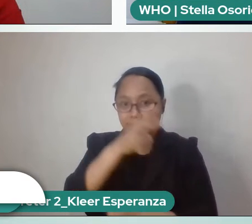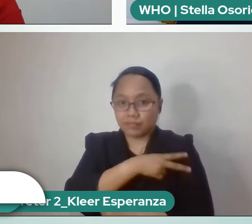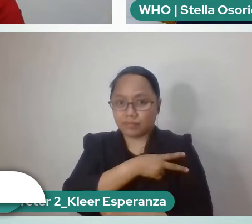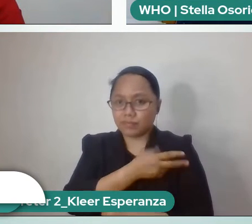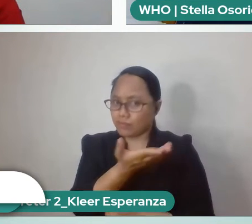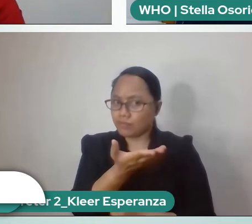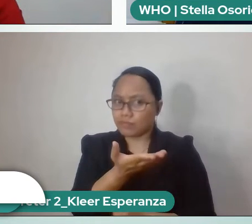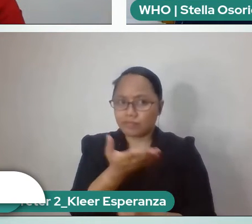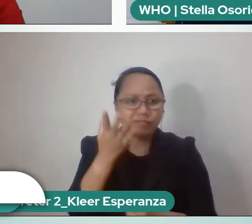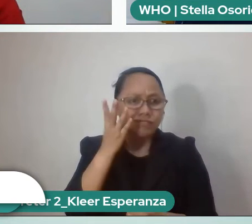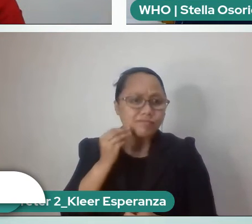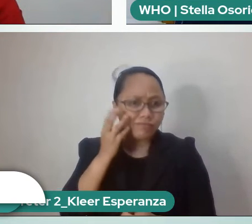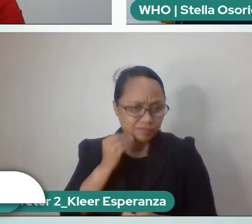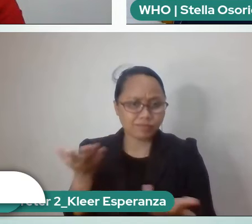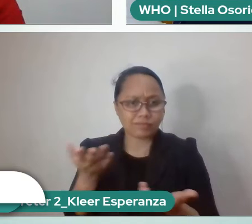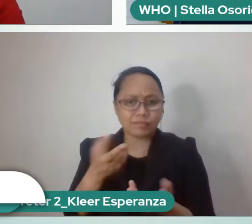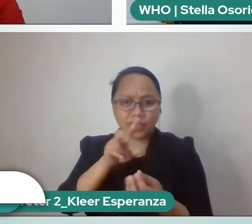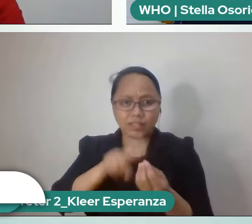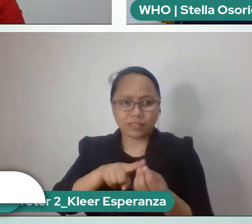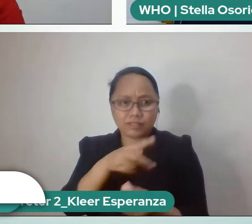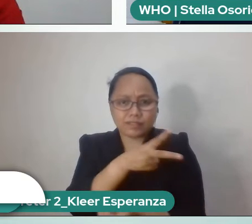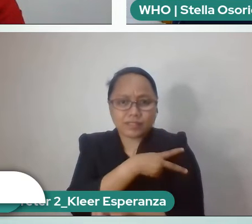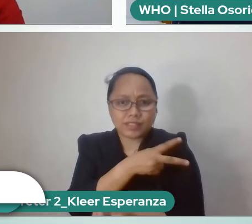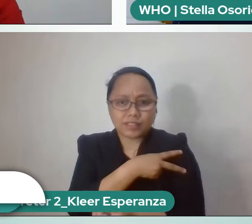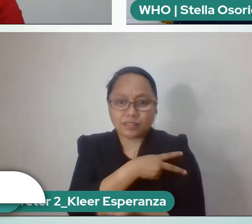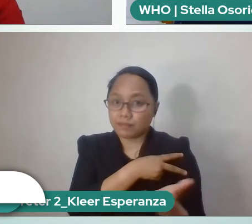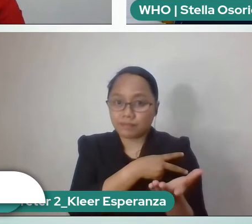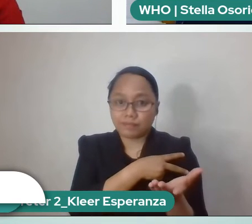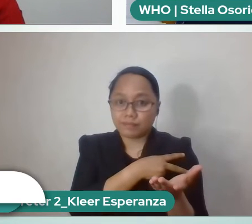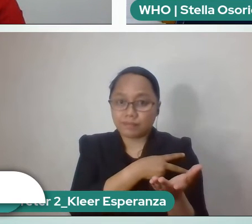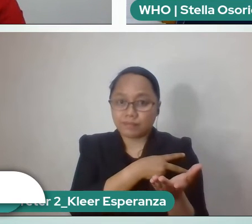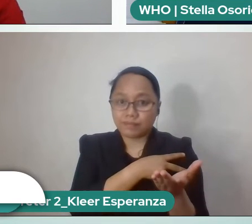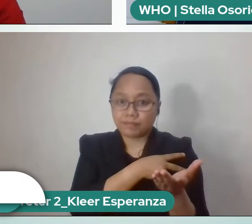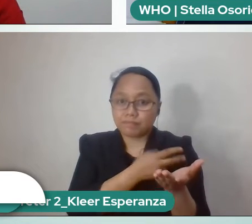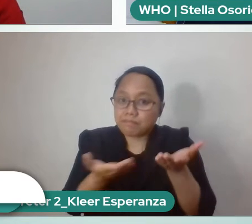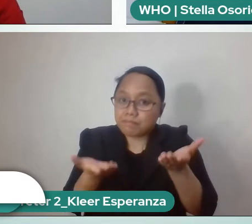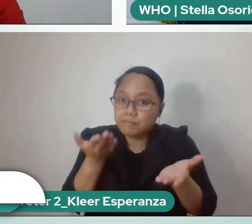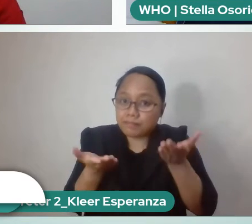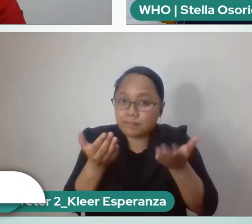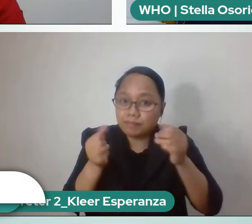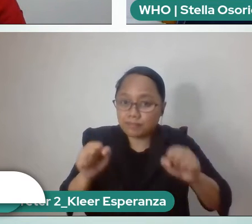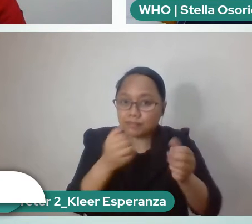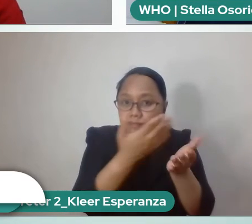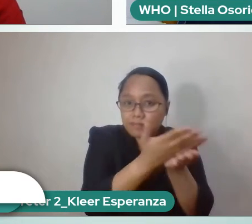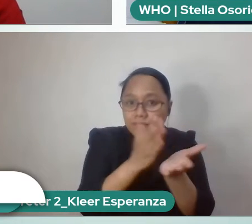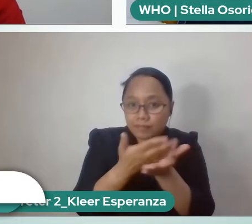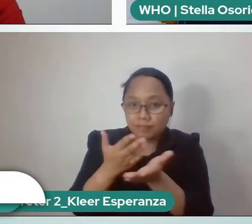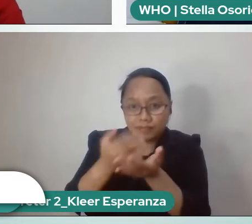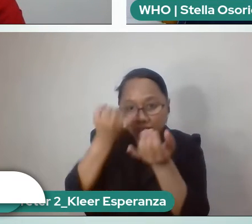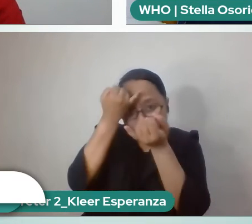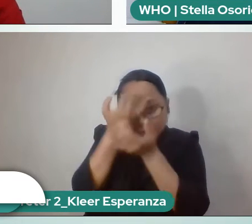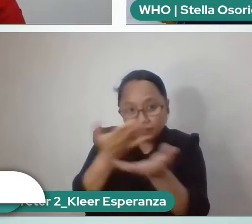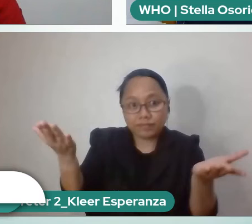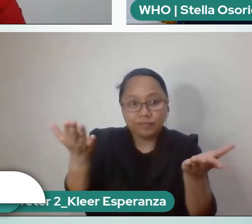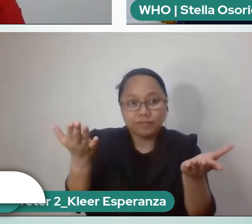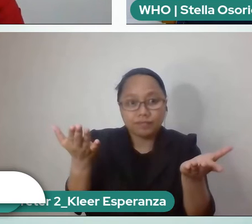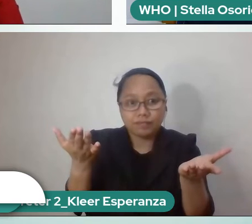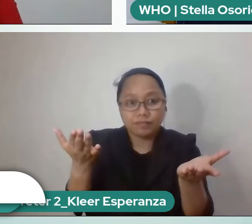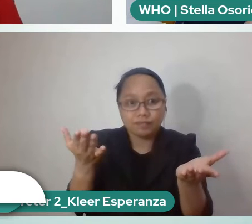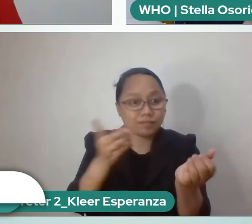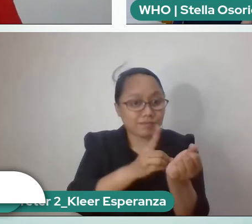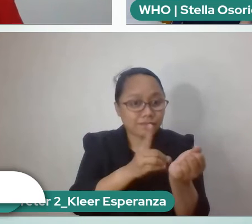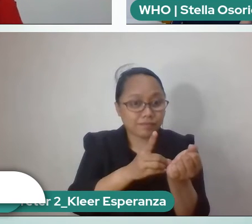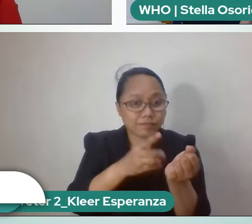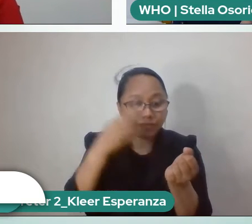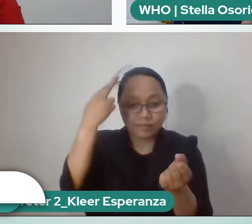terms of vaccination in other countries. So perhaps you can share that information, Dr. Rice. Yeah. If, for